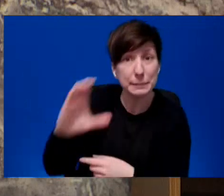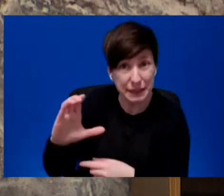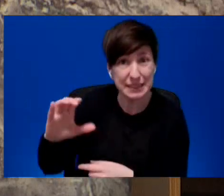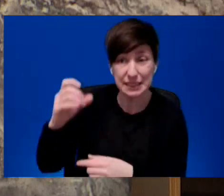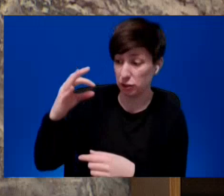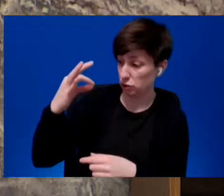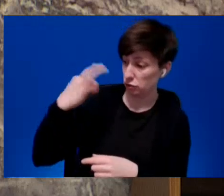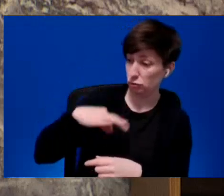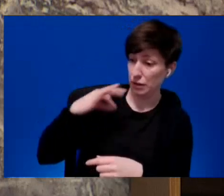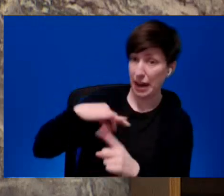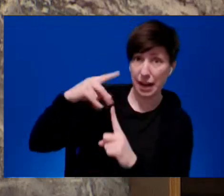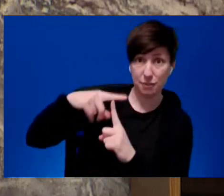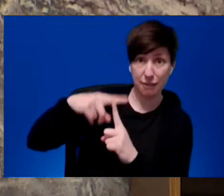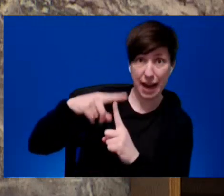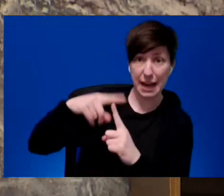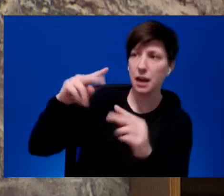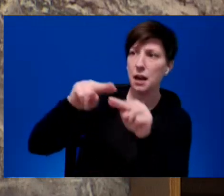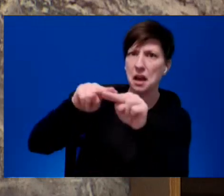downgraded?